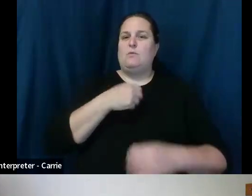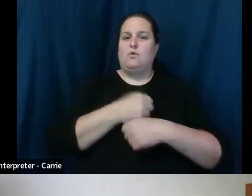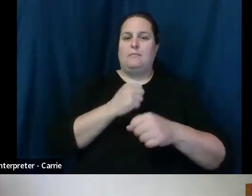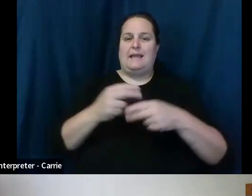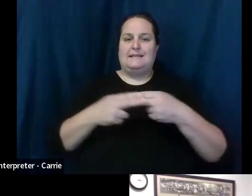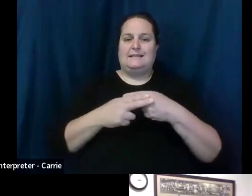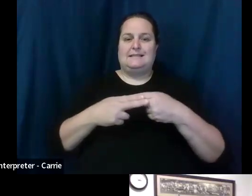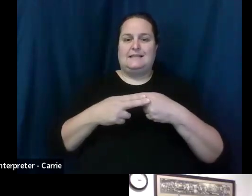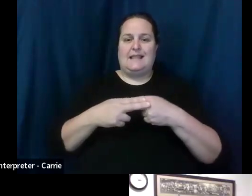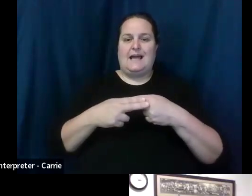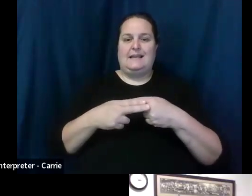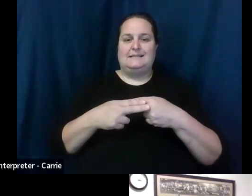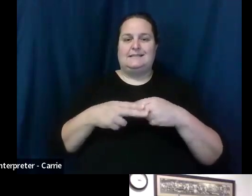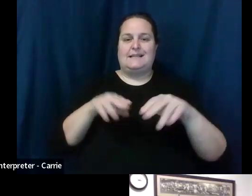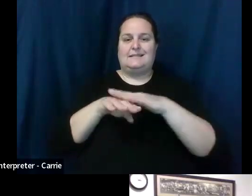sure.